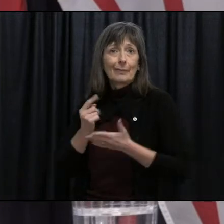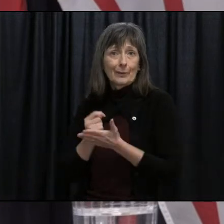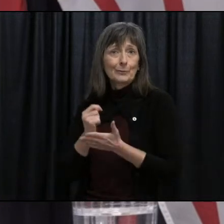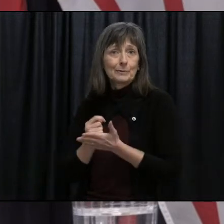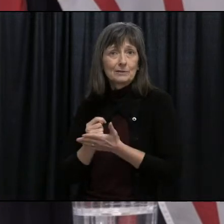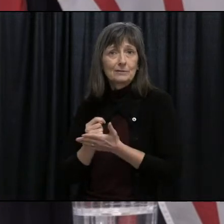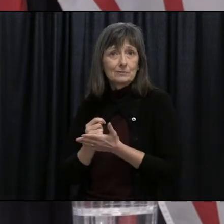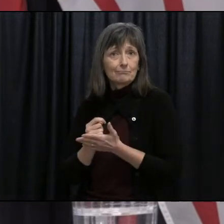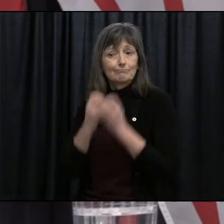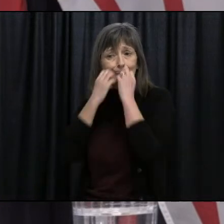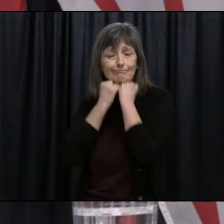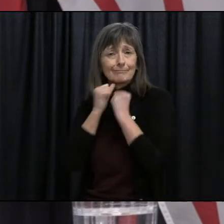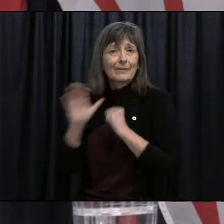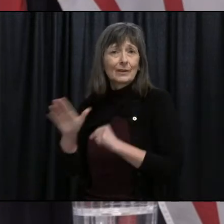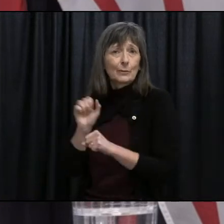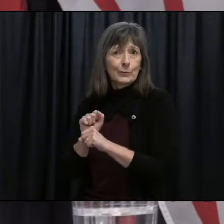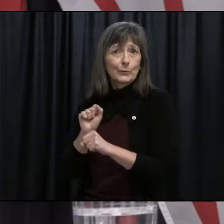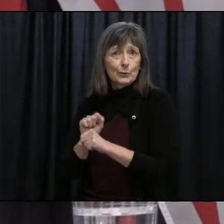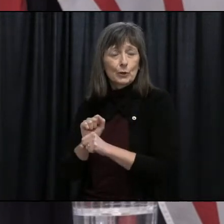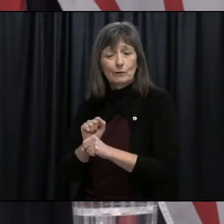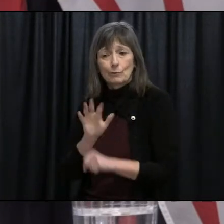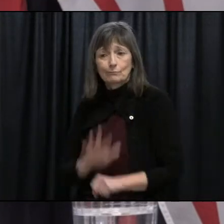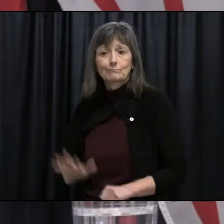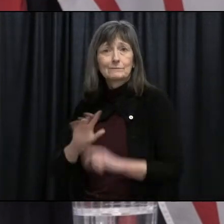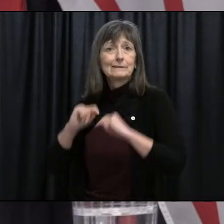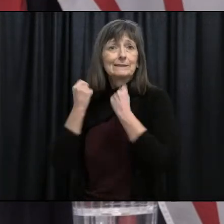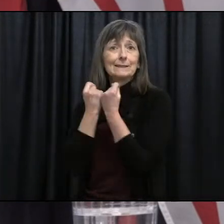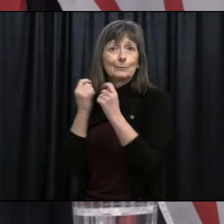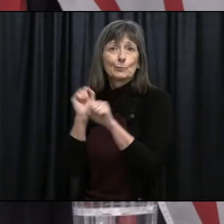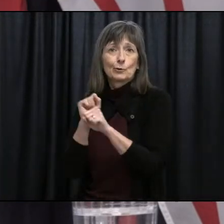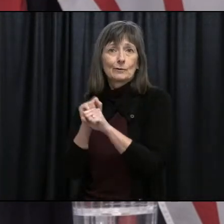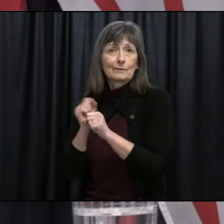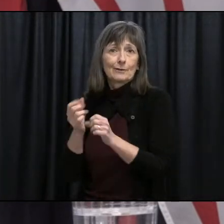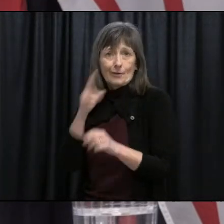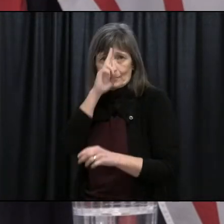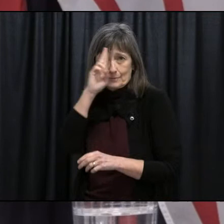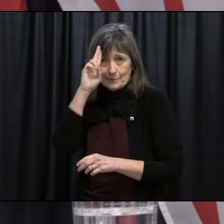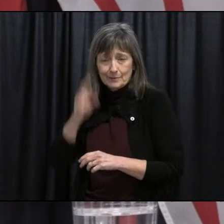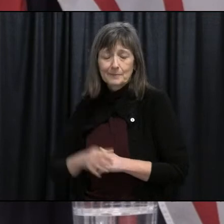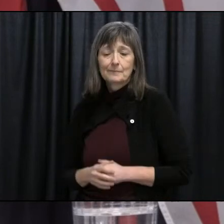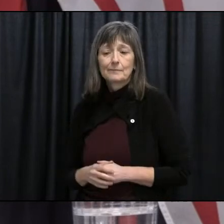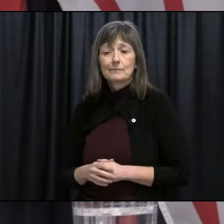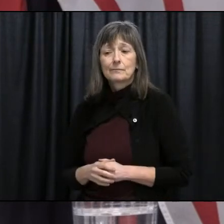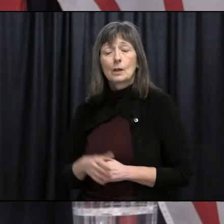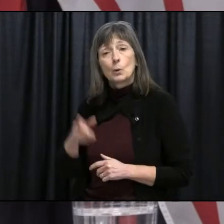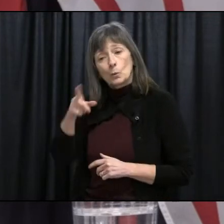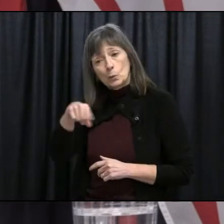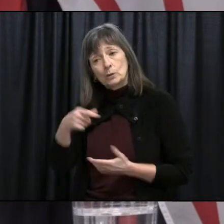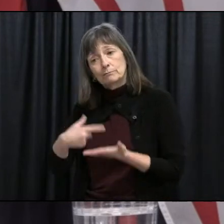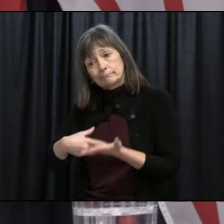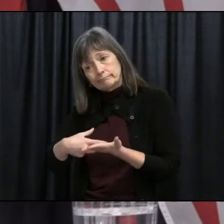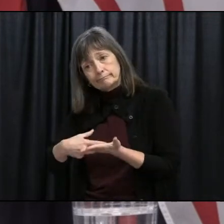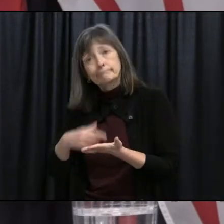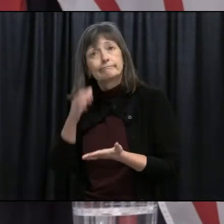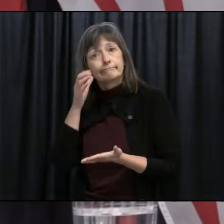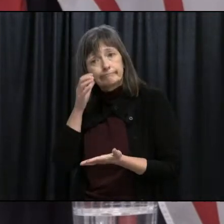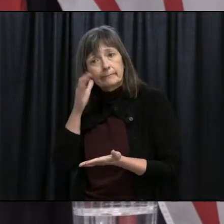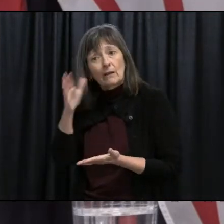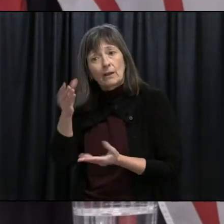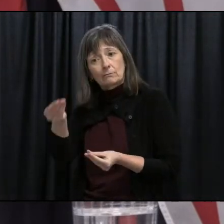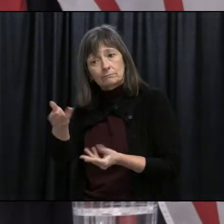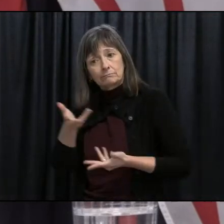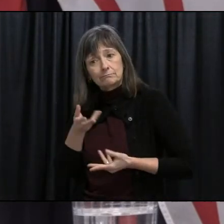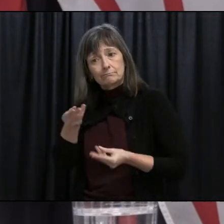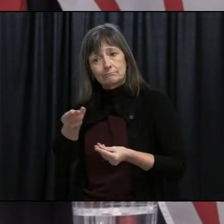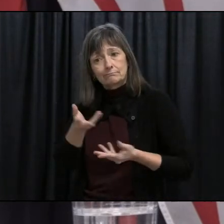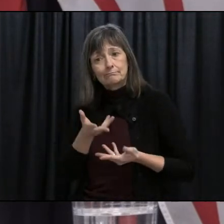play in the full medical team, and we listen to their concerns. We listen to their short-term